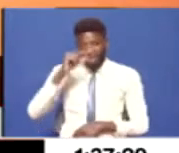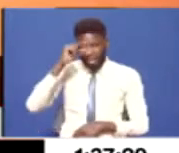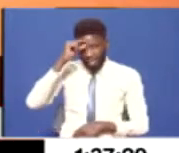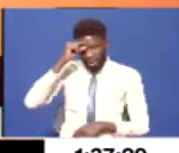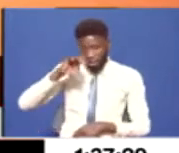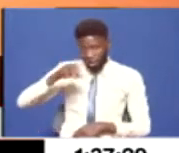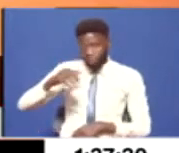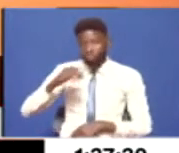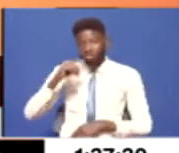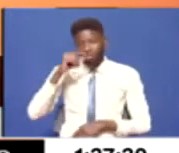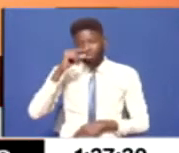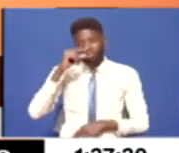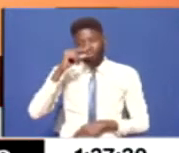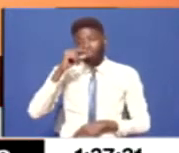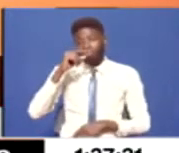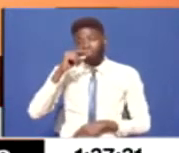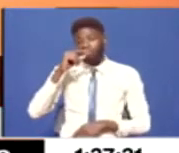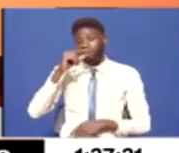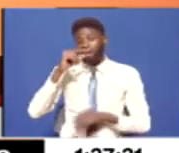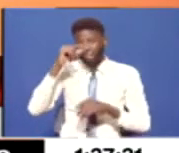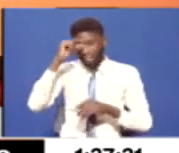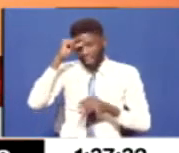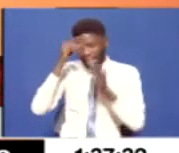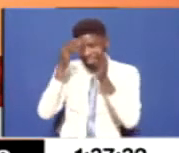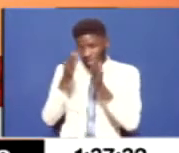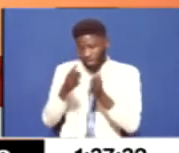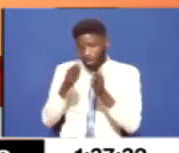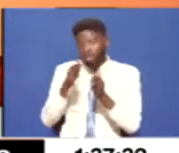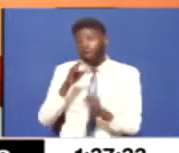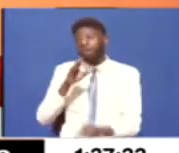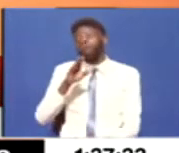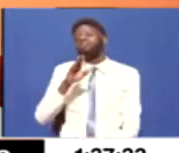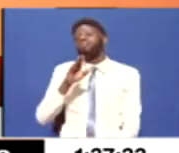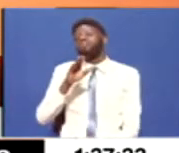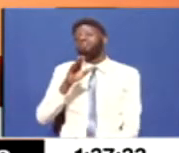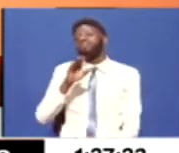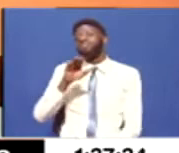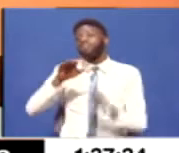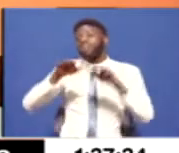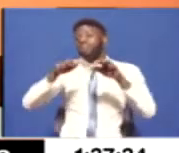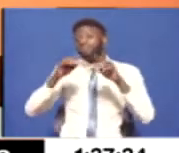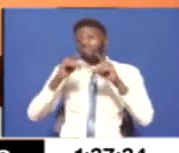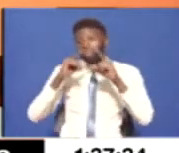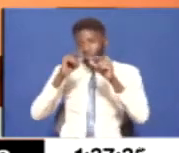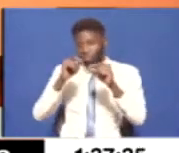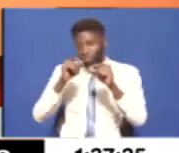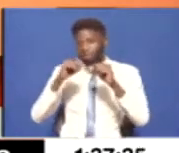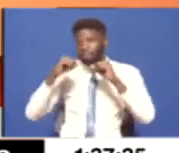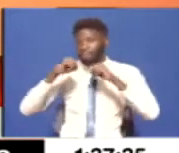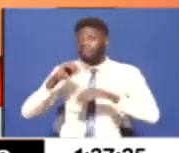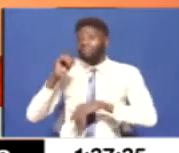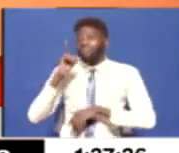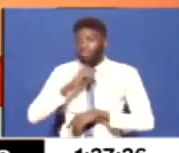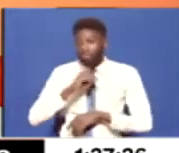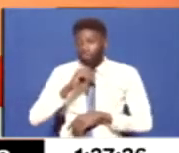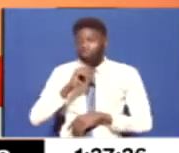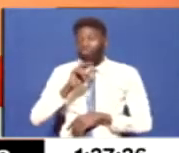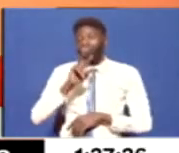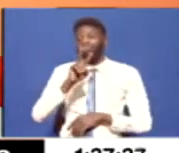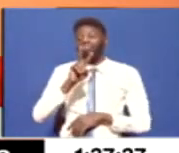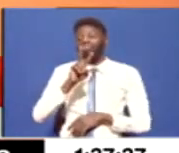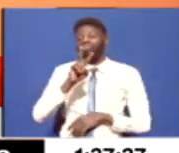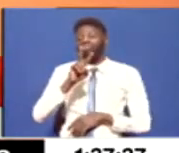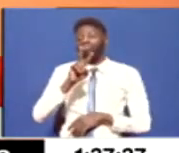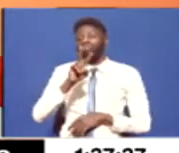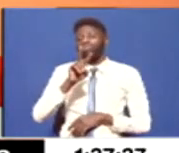from the county fetched a price of $3 per kilo, which is above the $2.50 currently offered